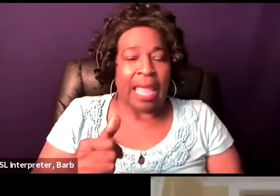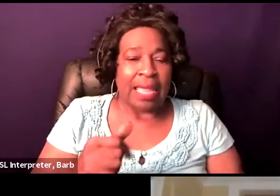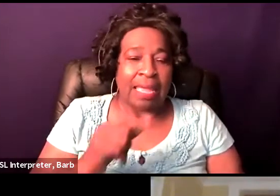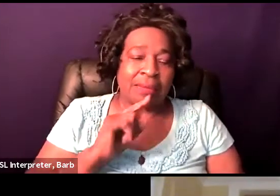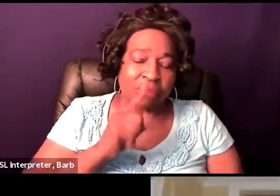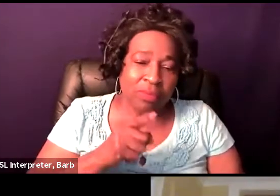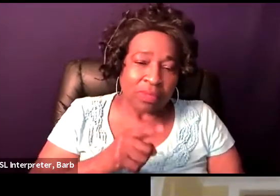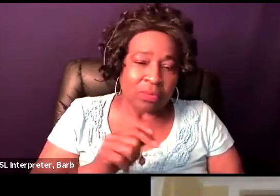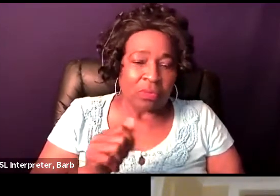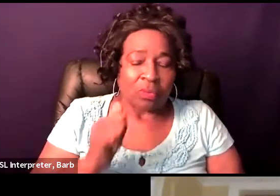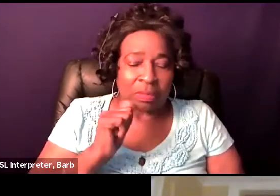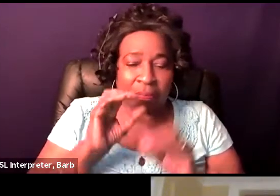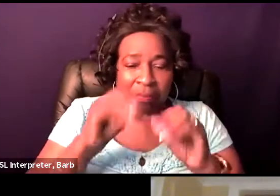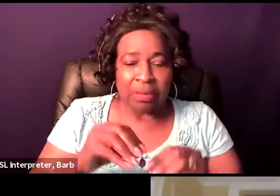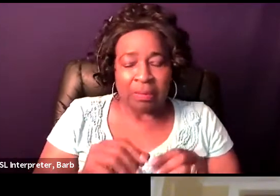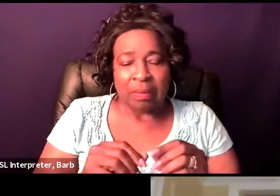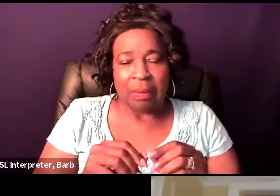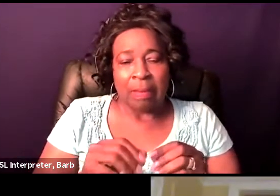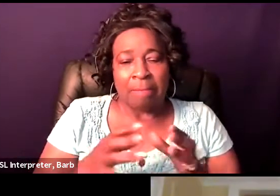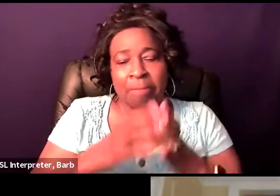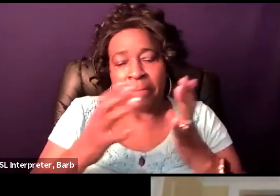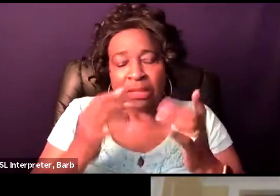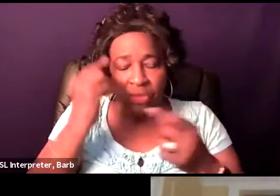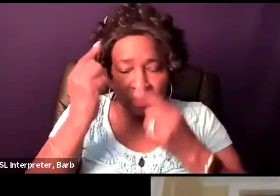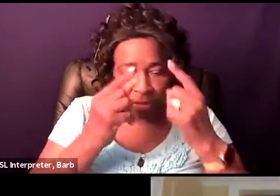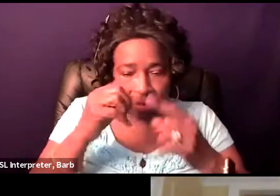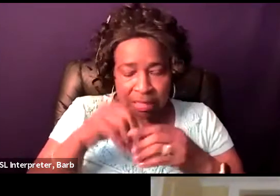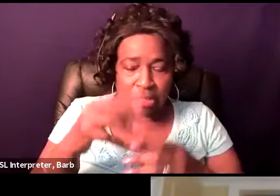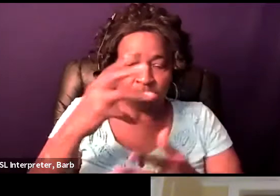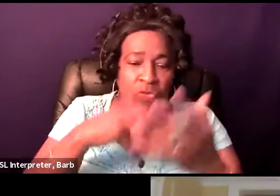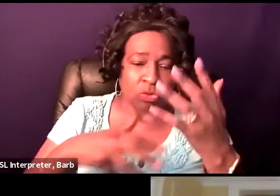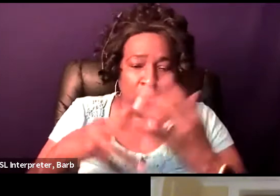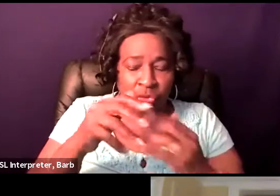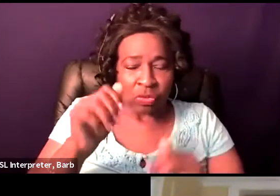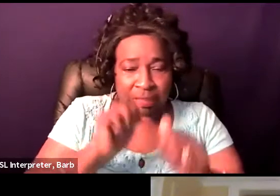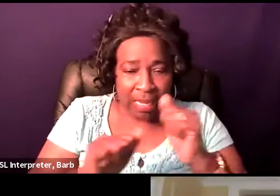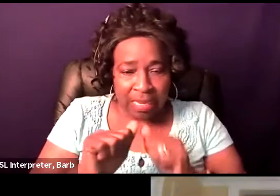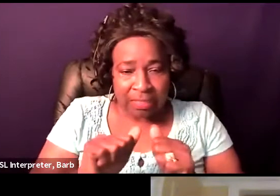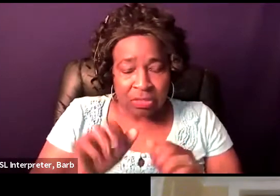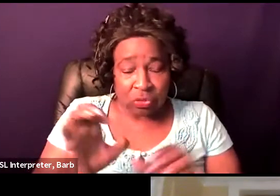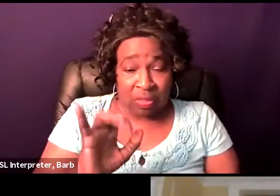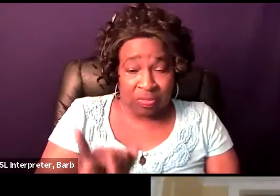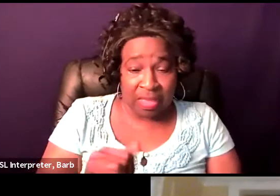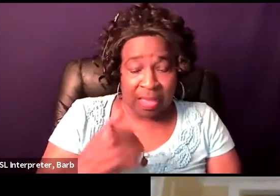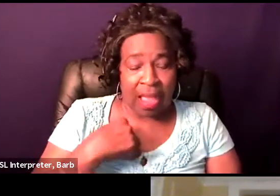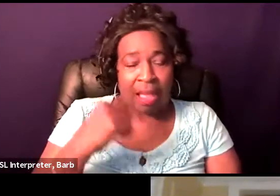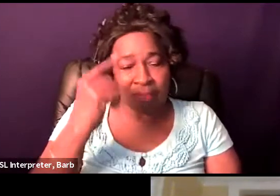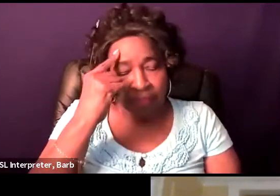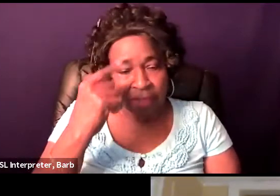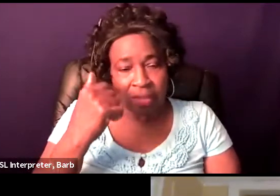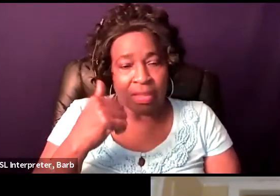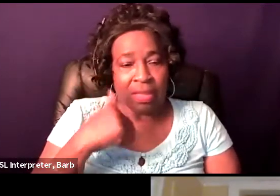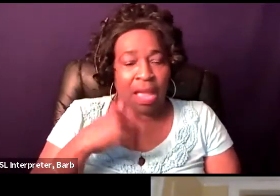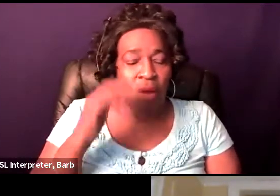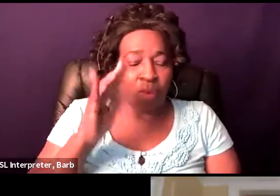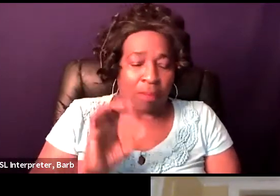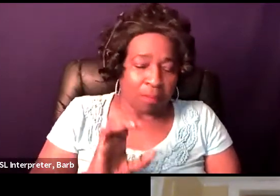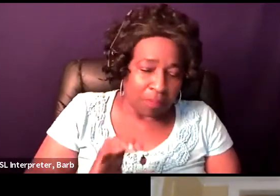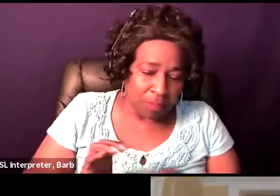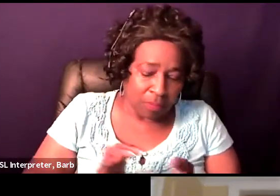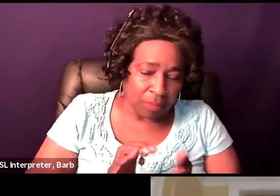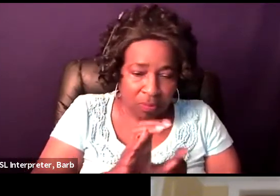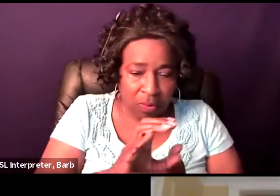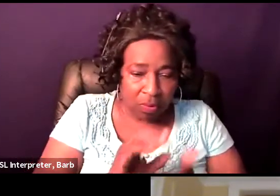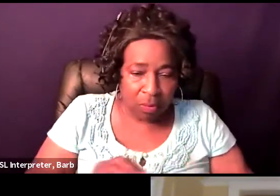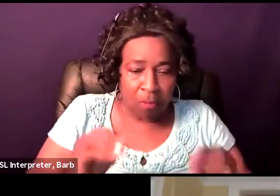in social sciences or scientists doing that. I think we're much more, I would invest much more